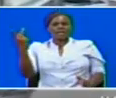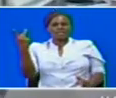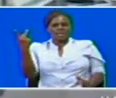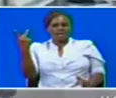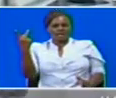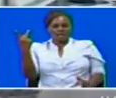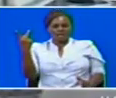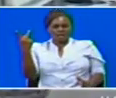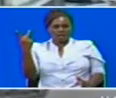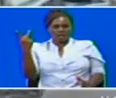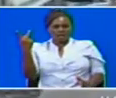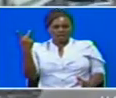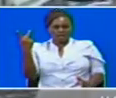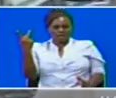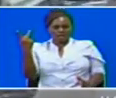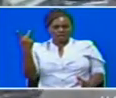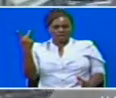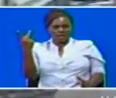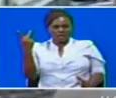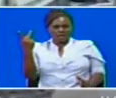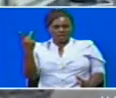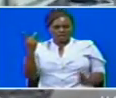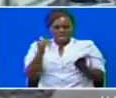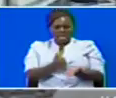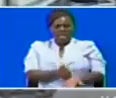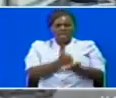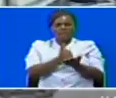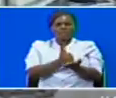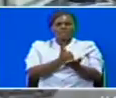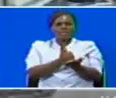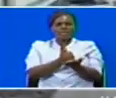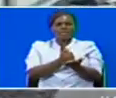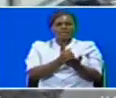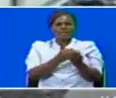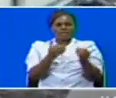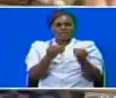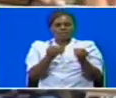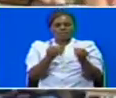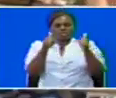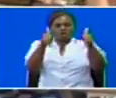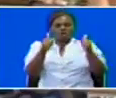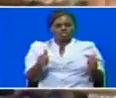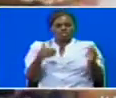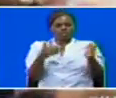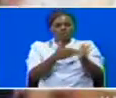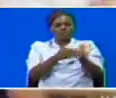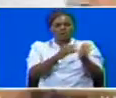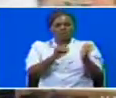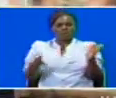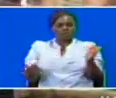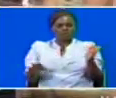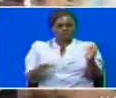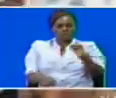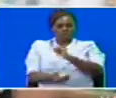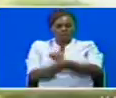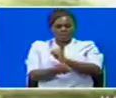Hive, for facilitating in the lifting of the travel advisory. The